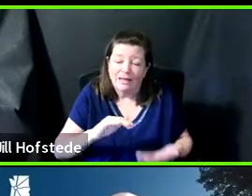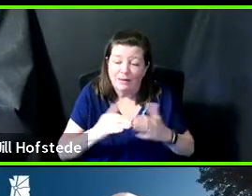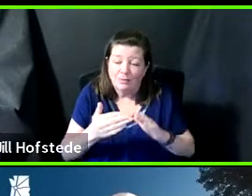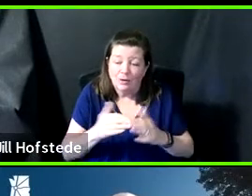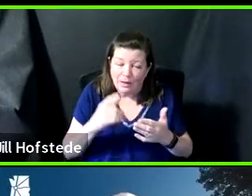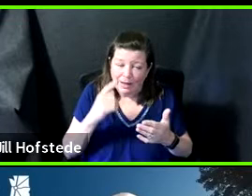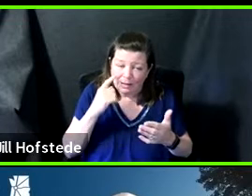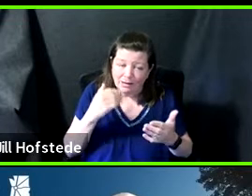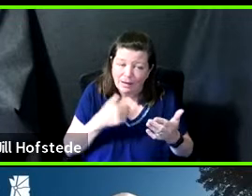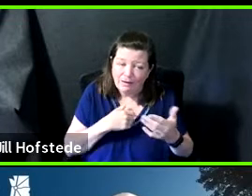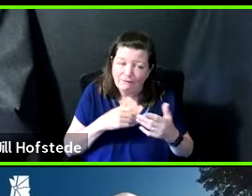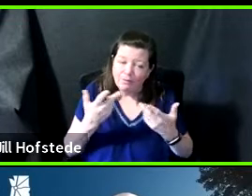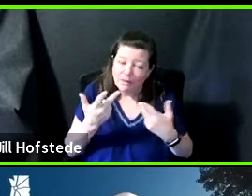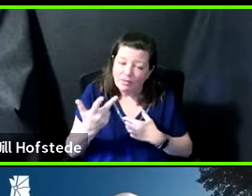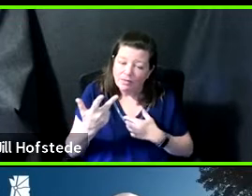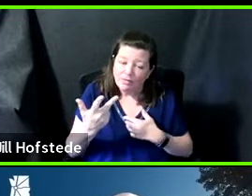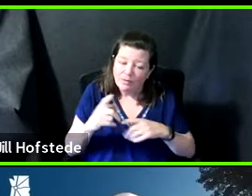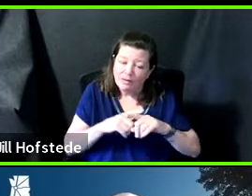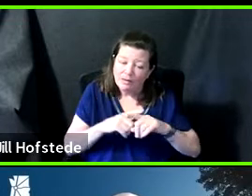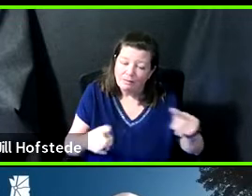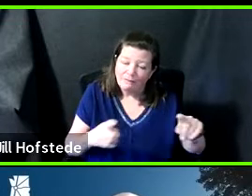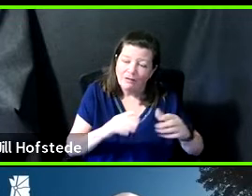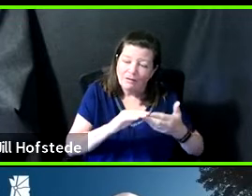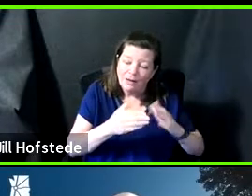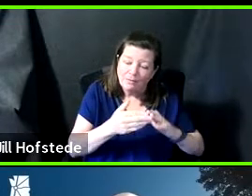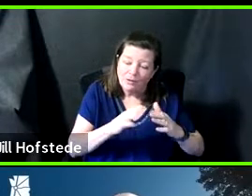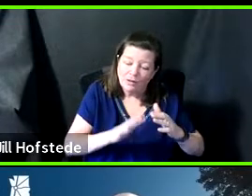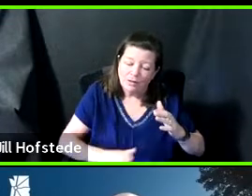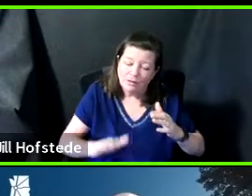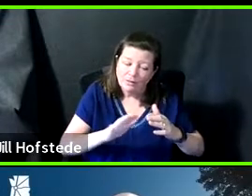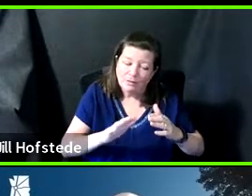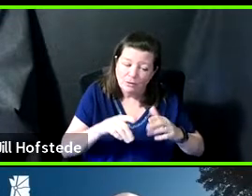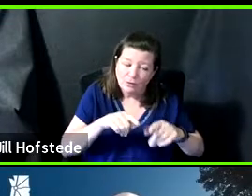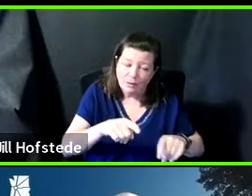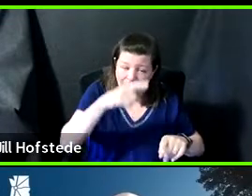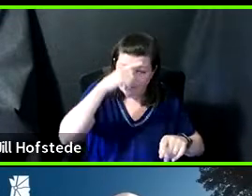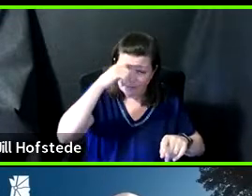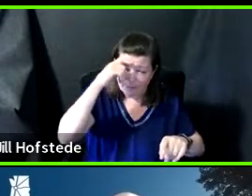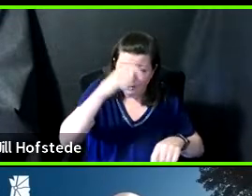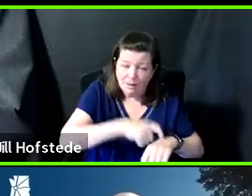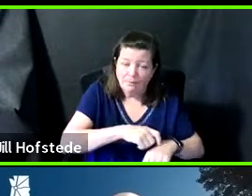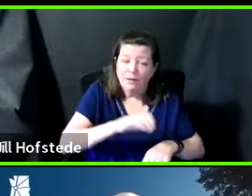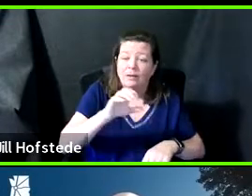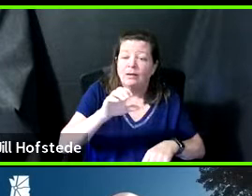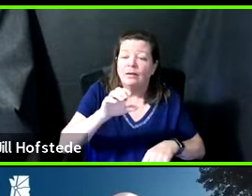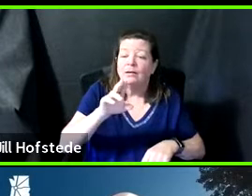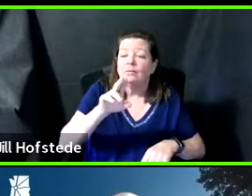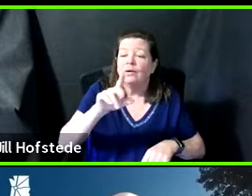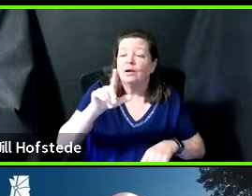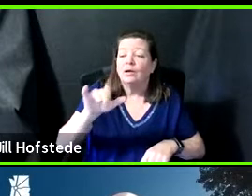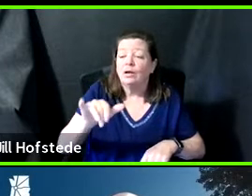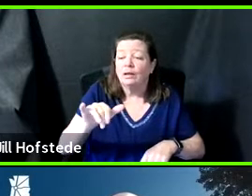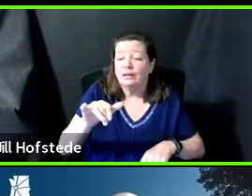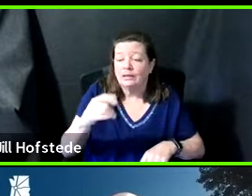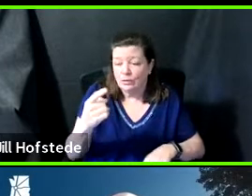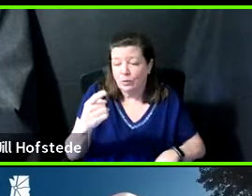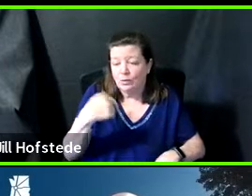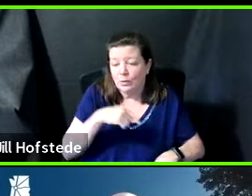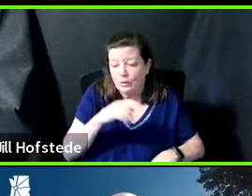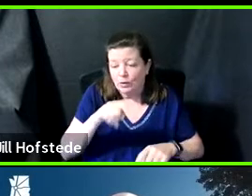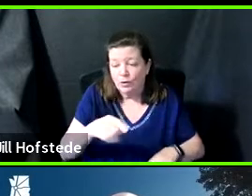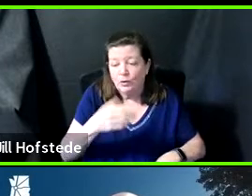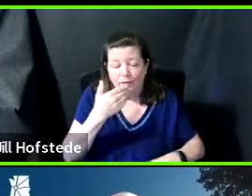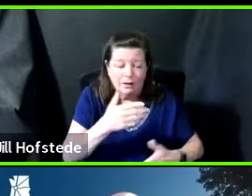in 3 different neighborhoods throughout the summer, but Cully is the one that we'll be at. So thank you for the